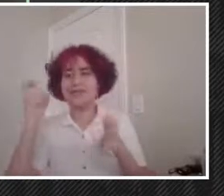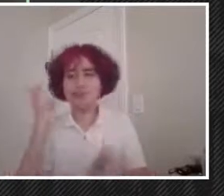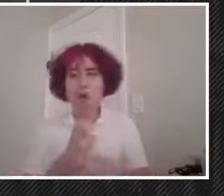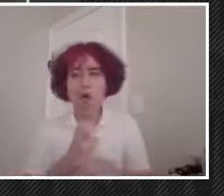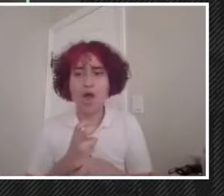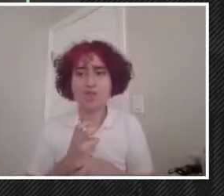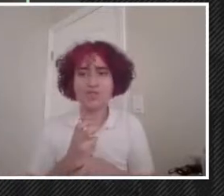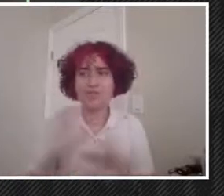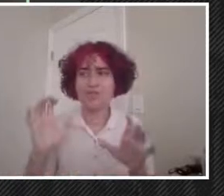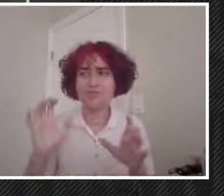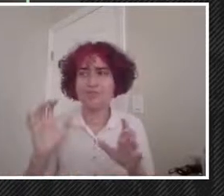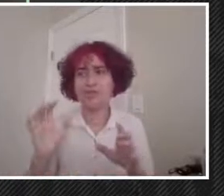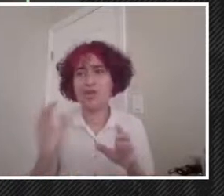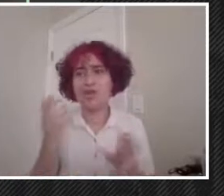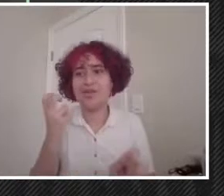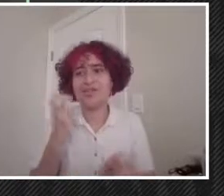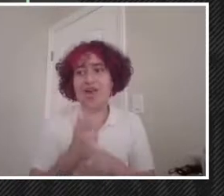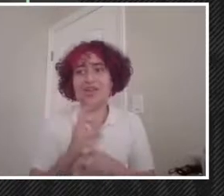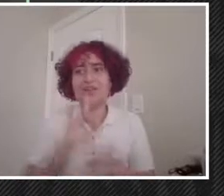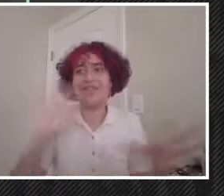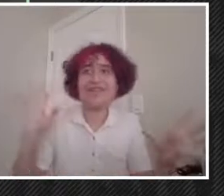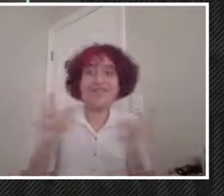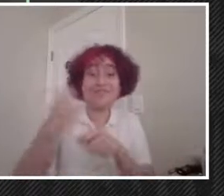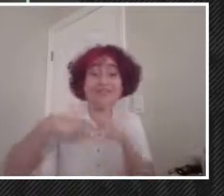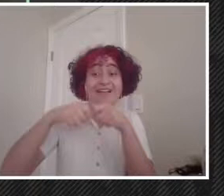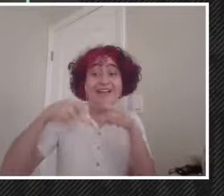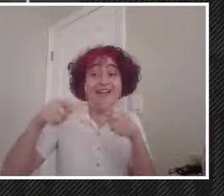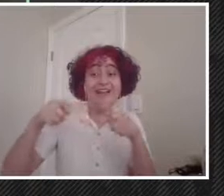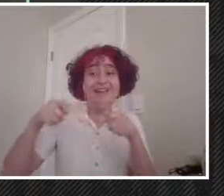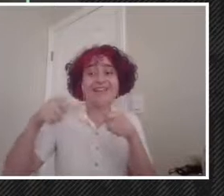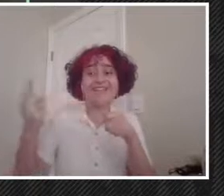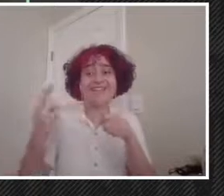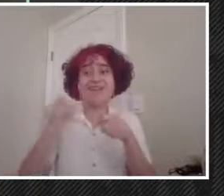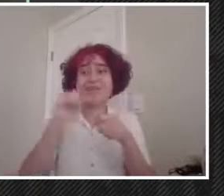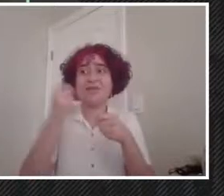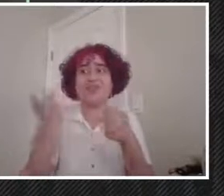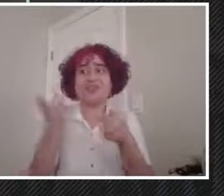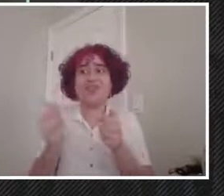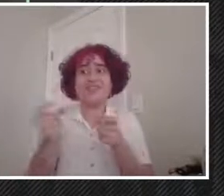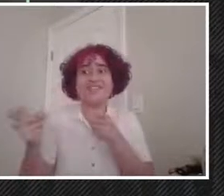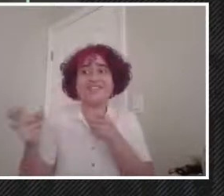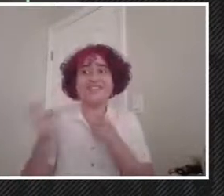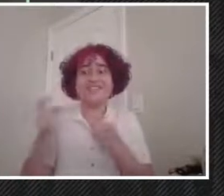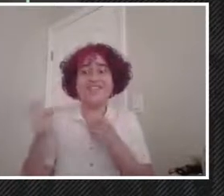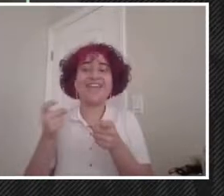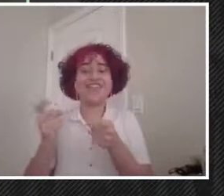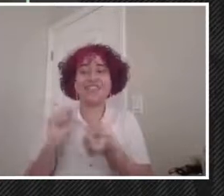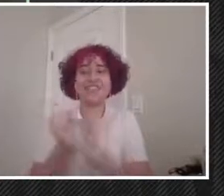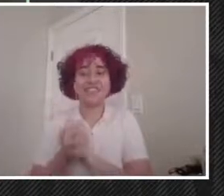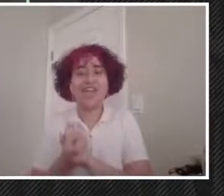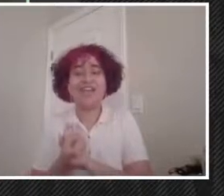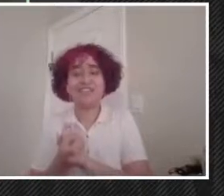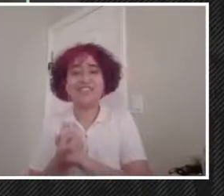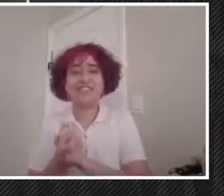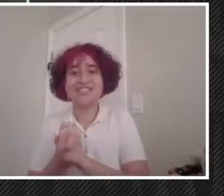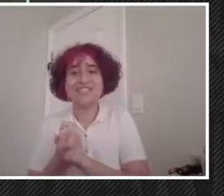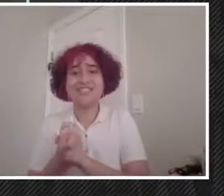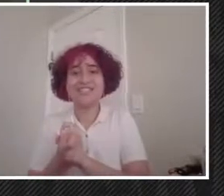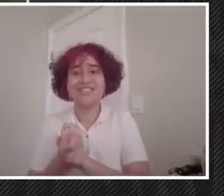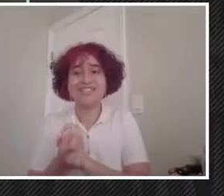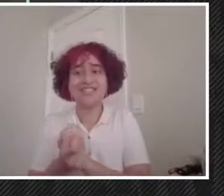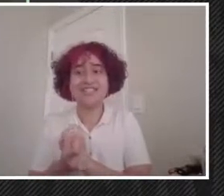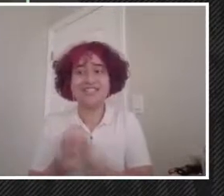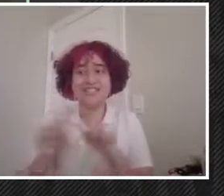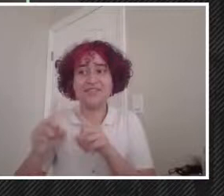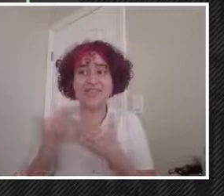wrap in a nice tiny box around mandatory minimums and truth in sentencing provisions, right? Felony